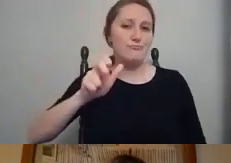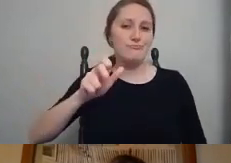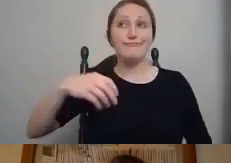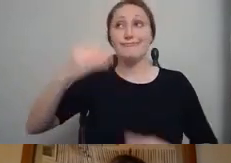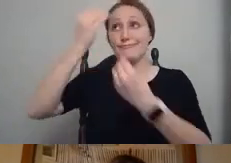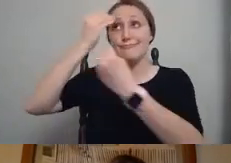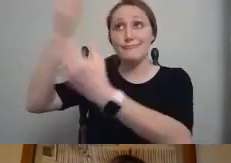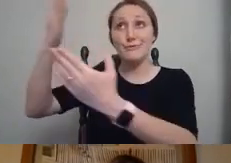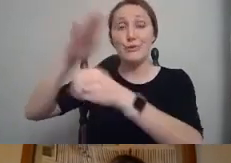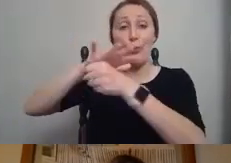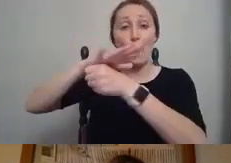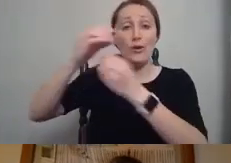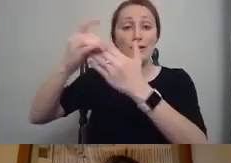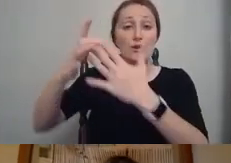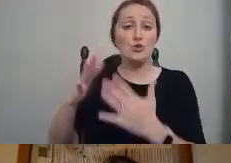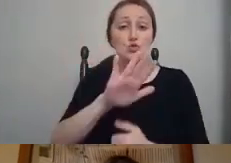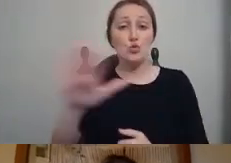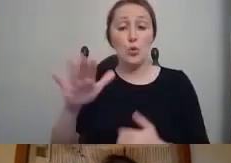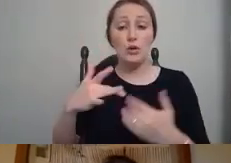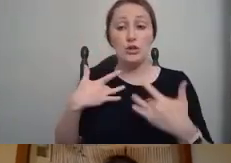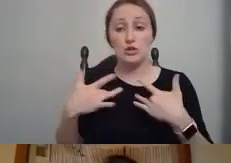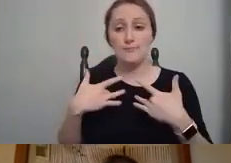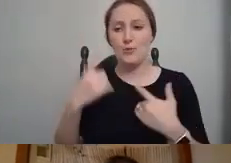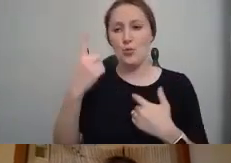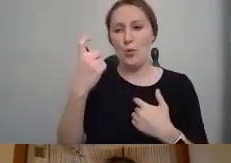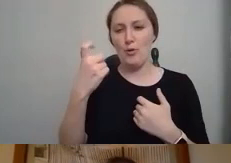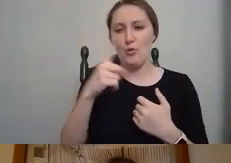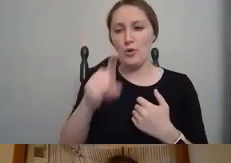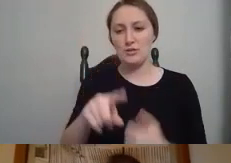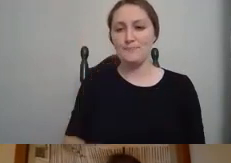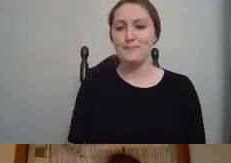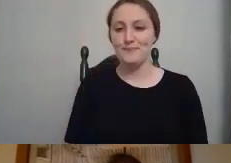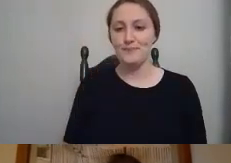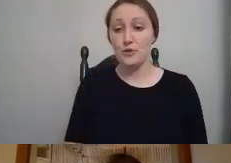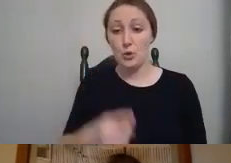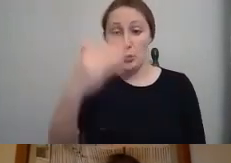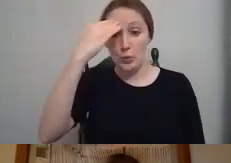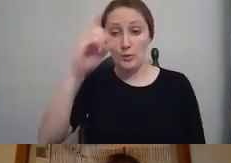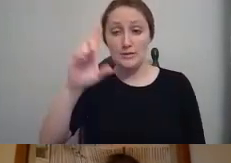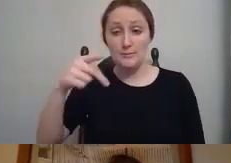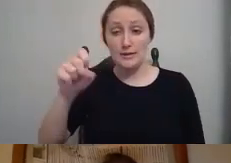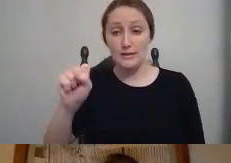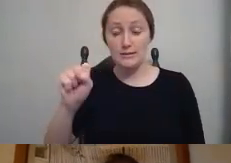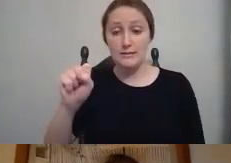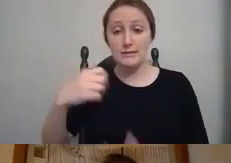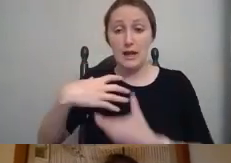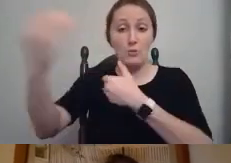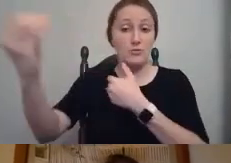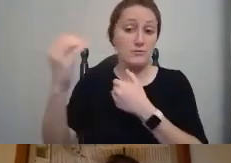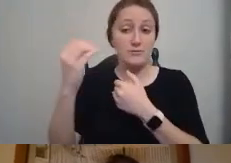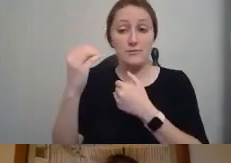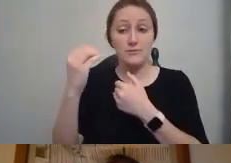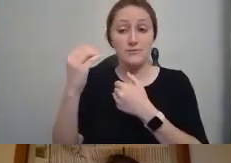leaders. Looks like we have one last question. Do you know if DCPS is doing any